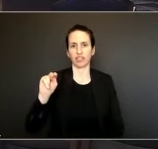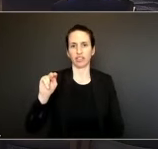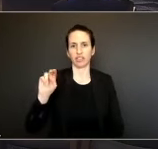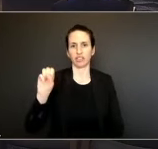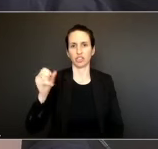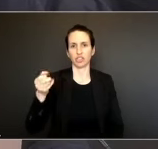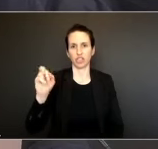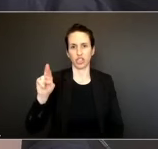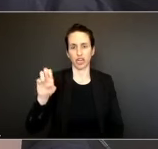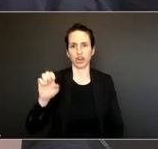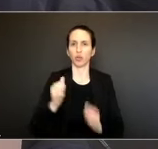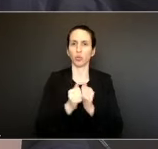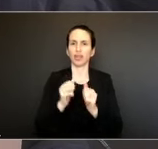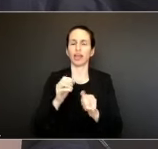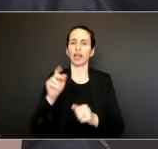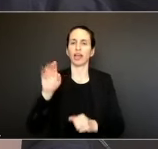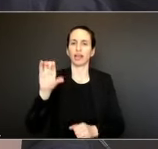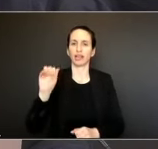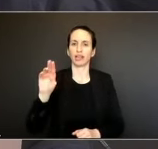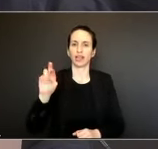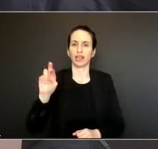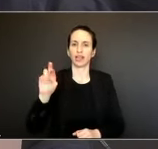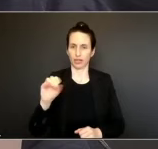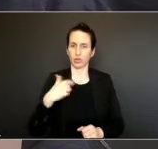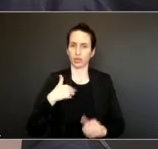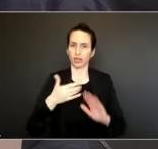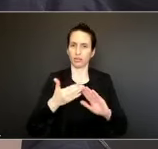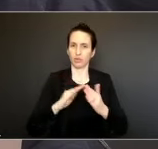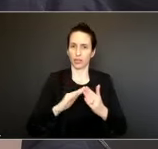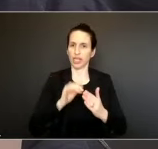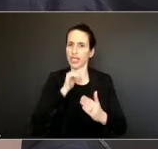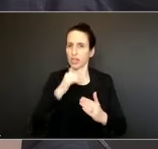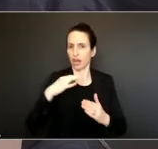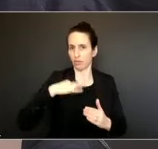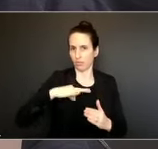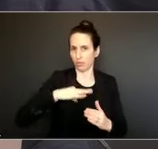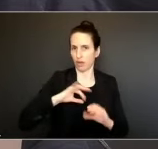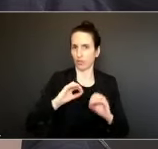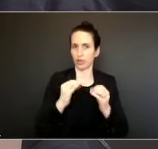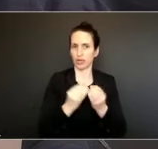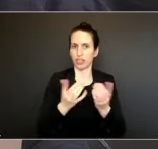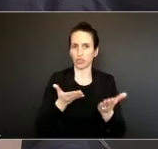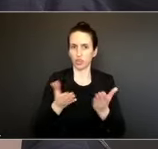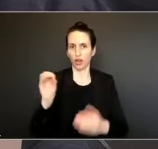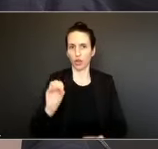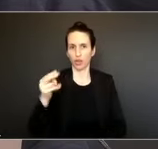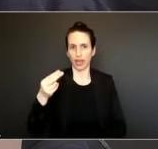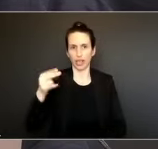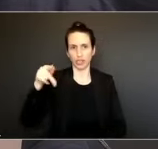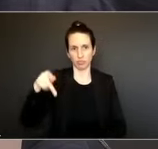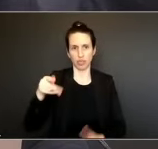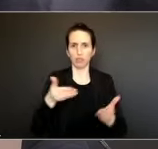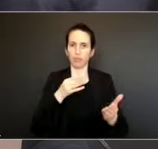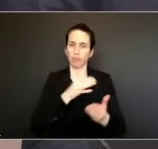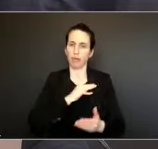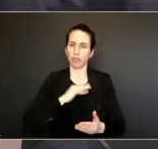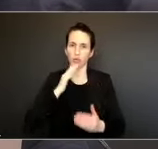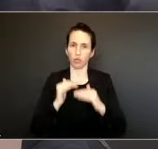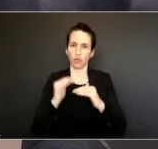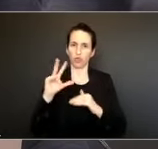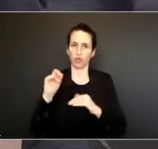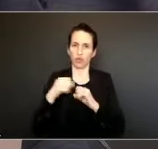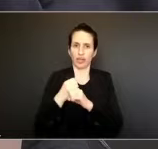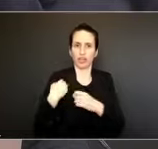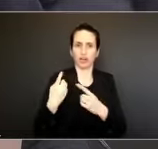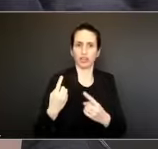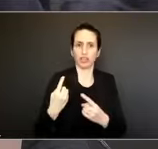community nonprofit organization serving Oregon Health Plan members for nearly 30 years, and we currently manage OHP benefits for over